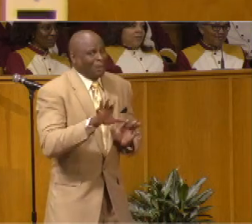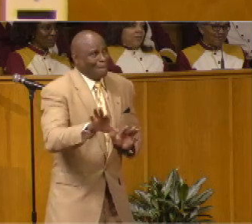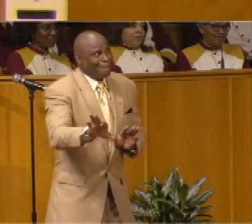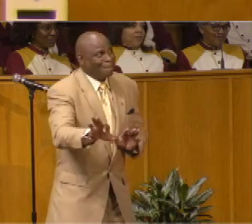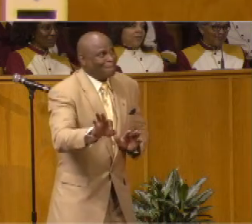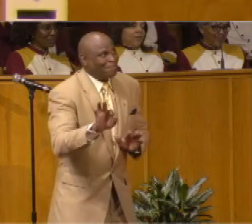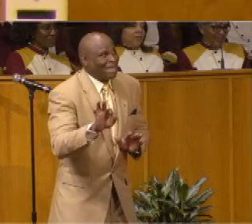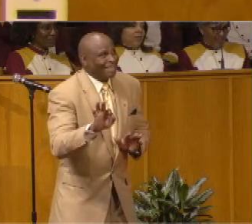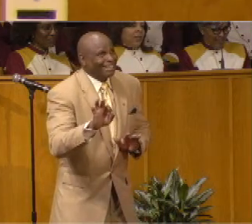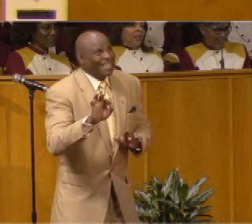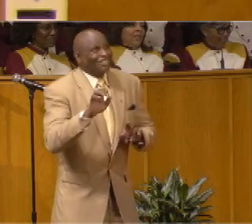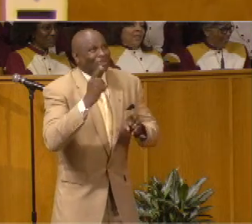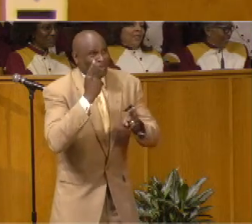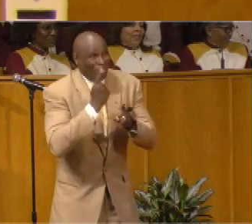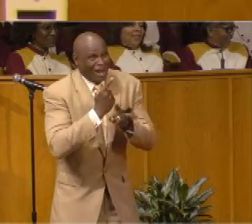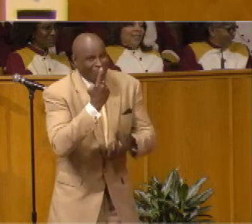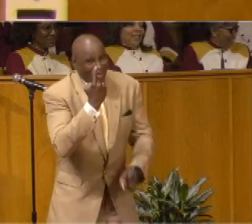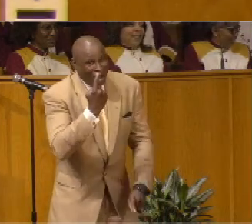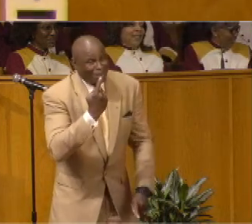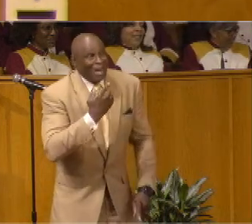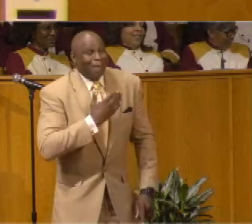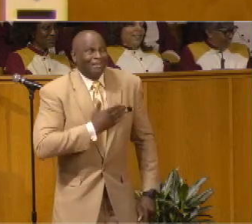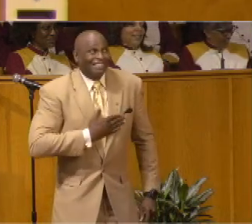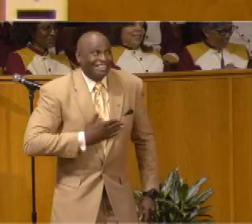right dessert.